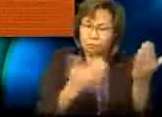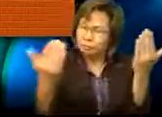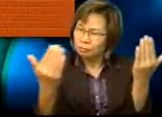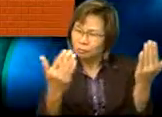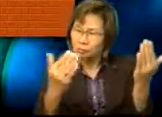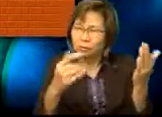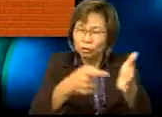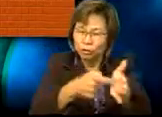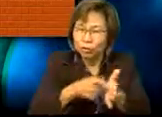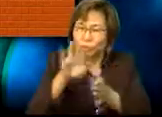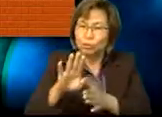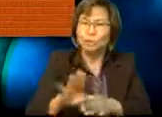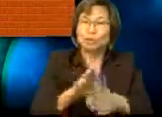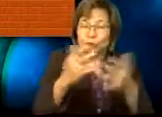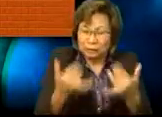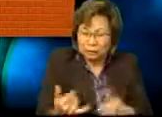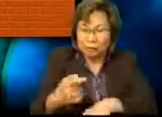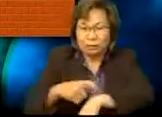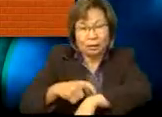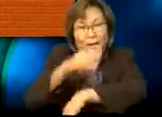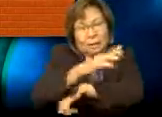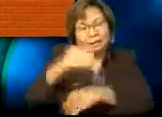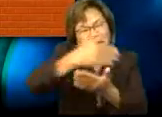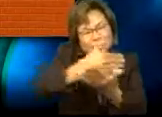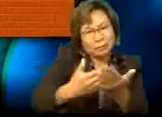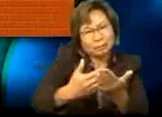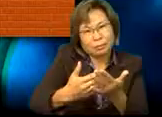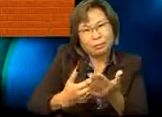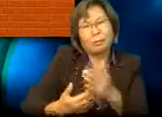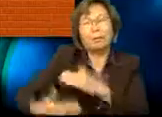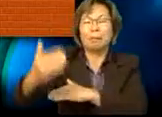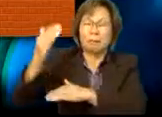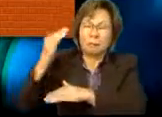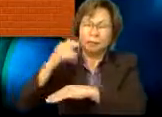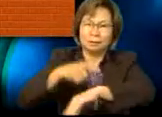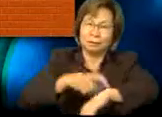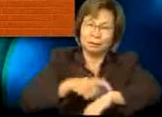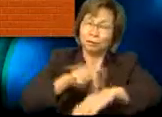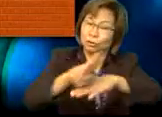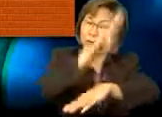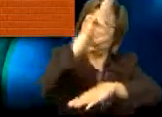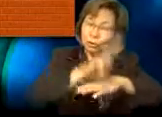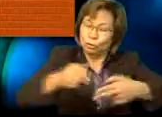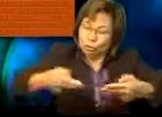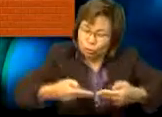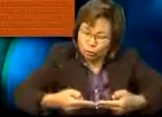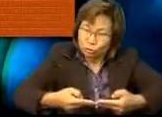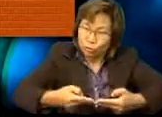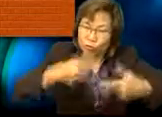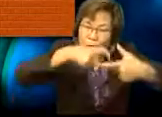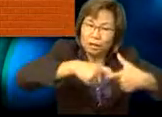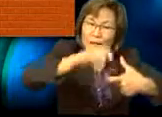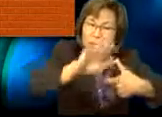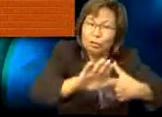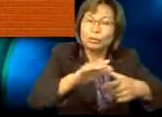present tense and some to use past tense. Use conjunctions to link your sentences.